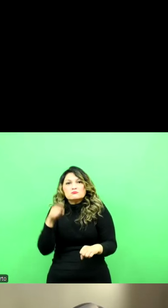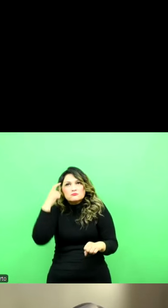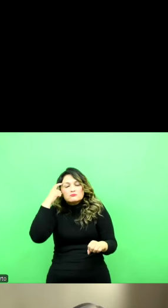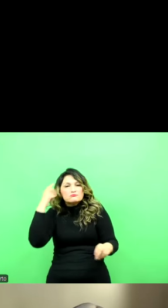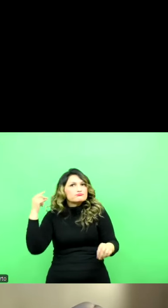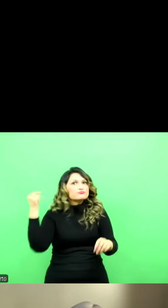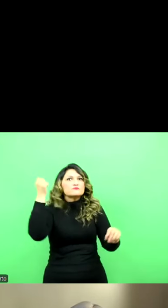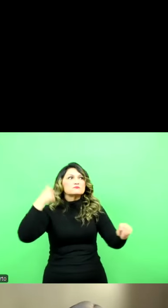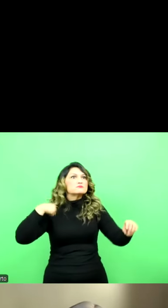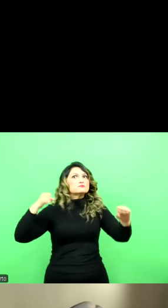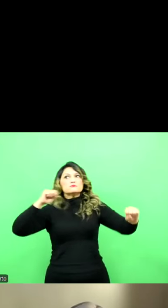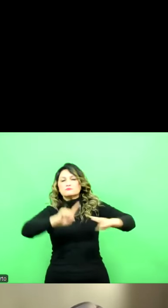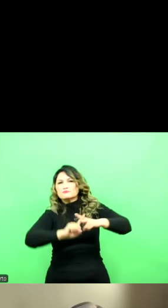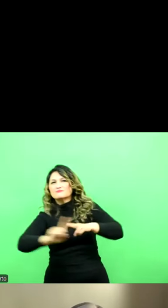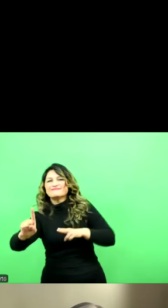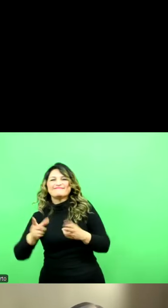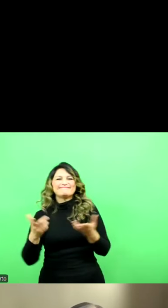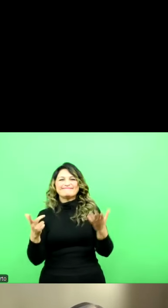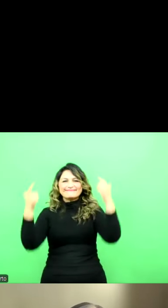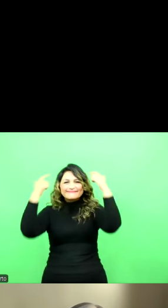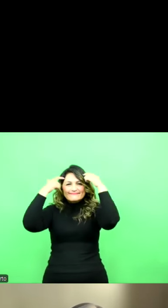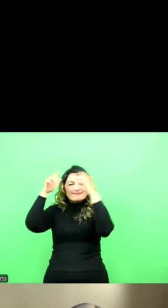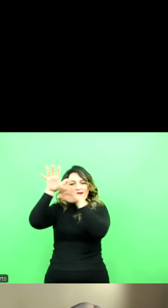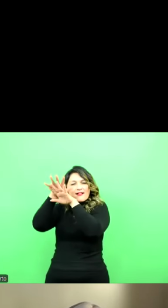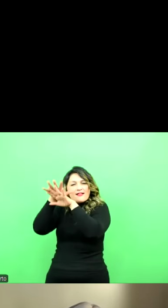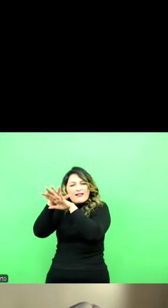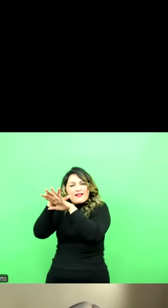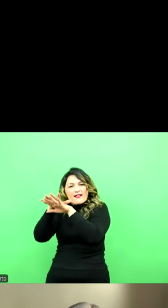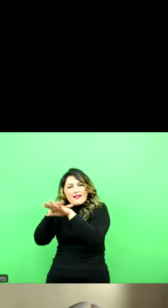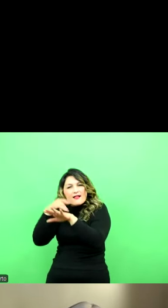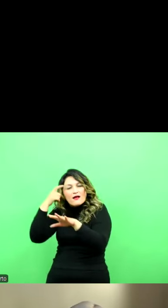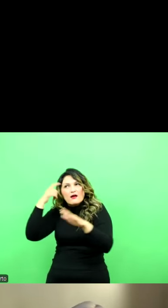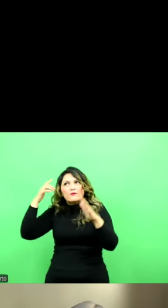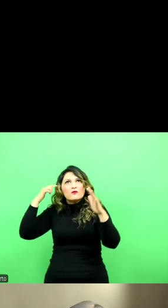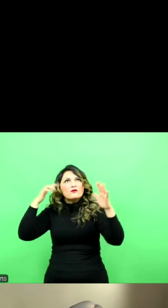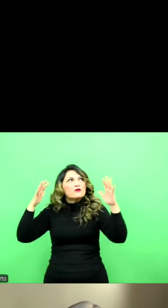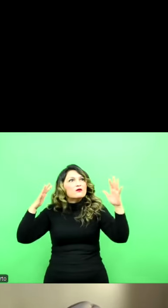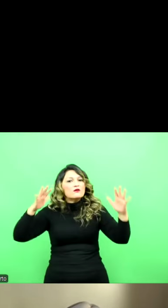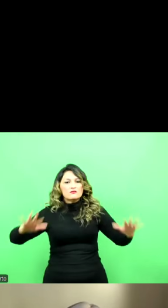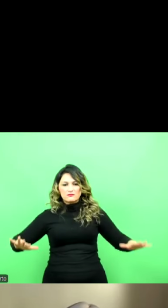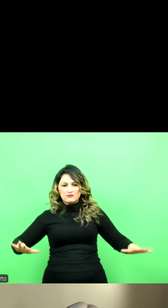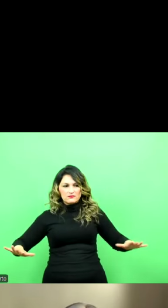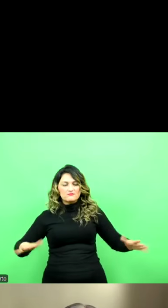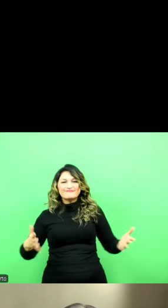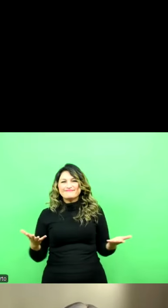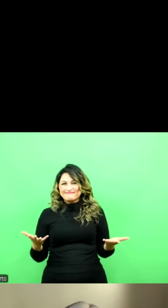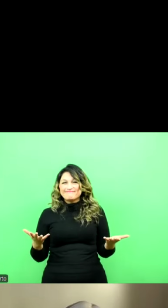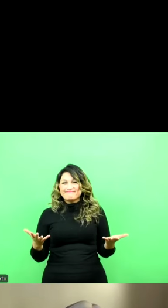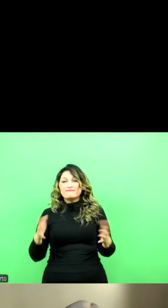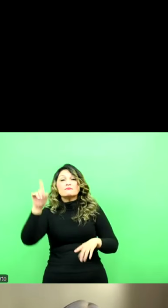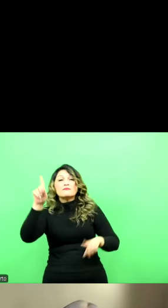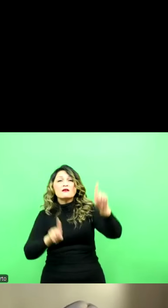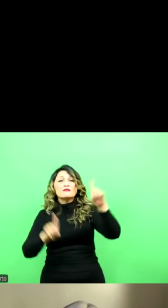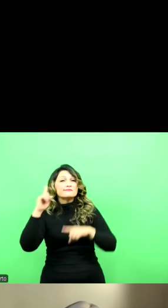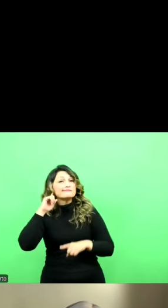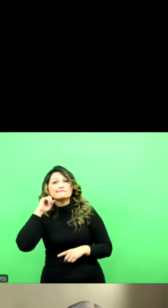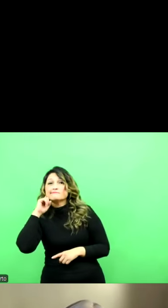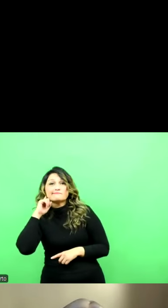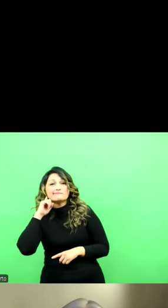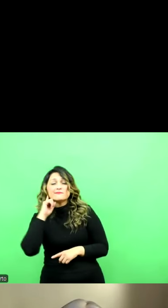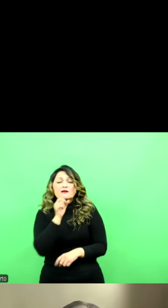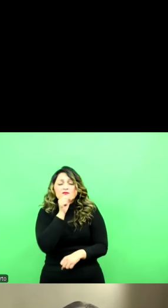are visual and also auditory. There are issues of the ability to pay attention, to